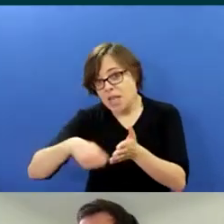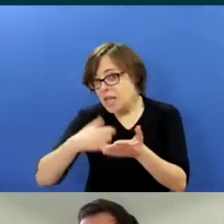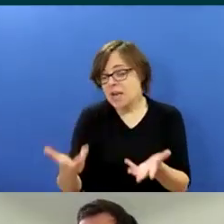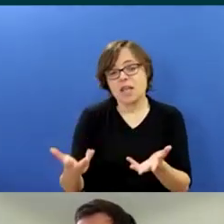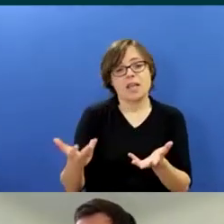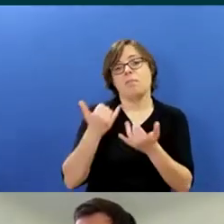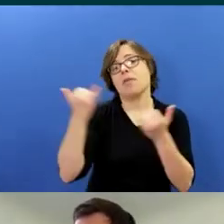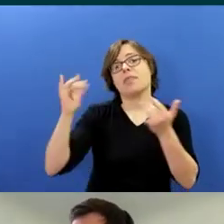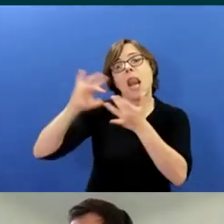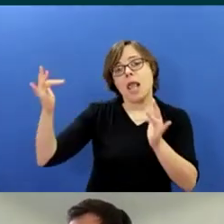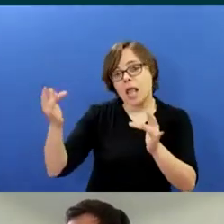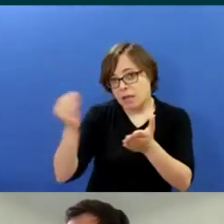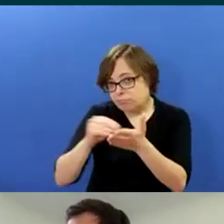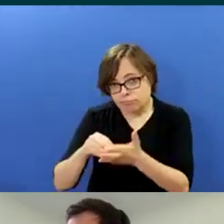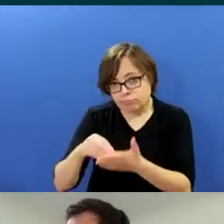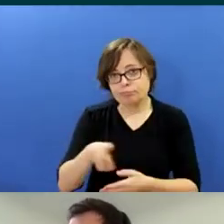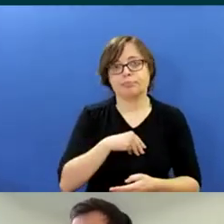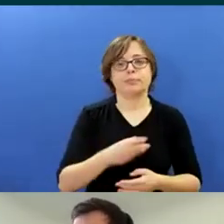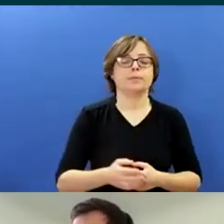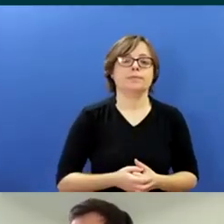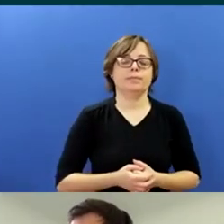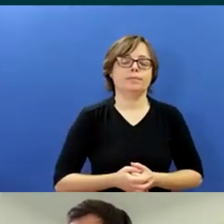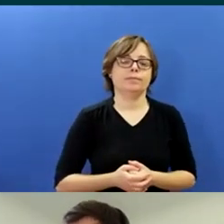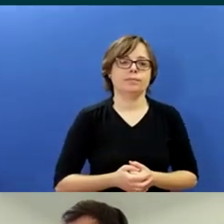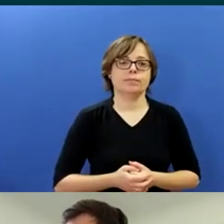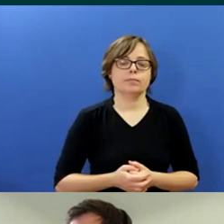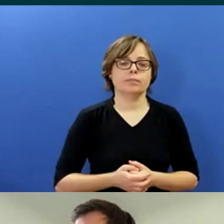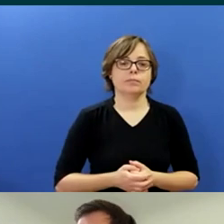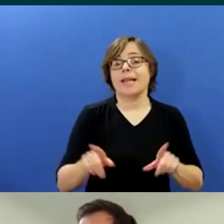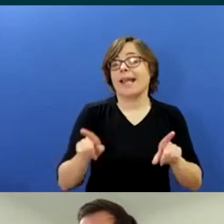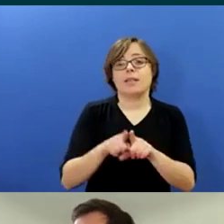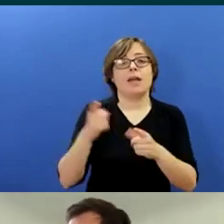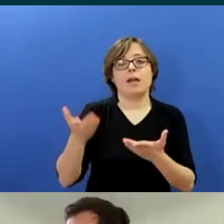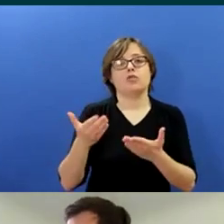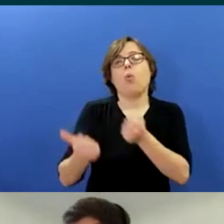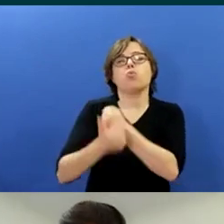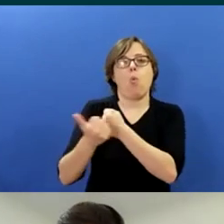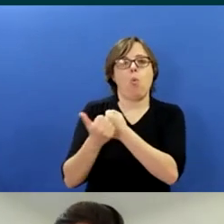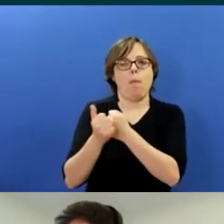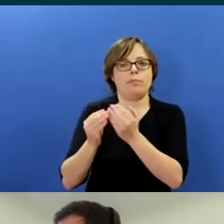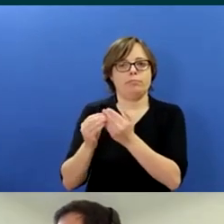also their documentation of the first 2 forum events uploaded here.